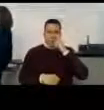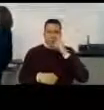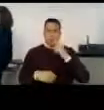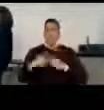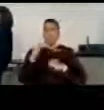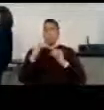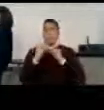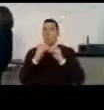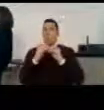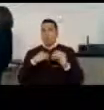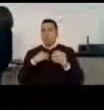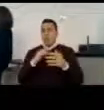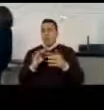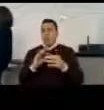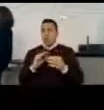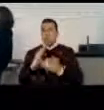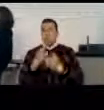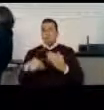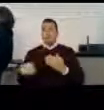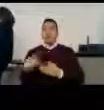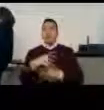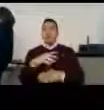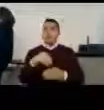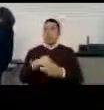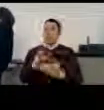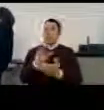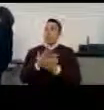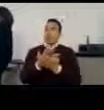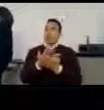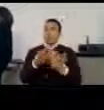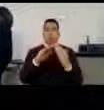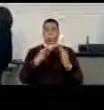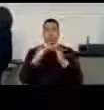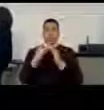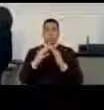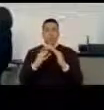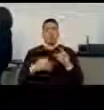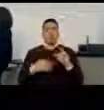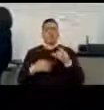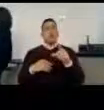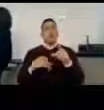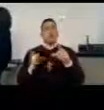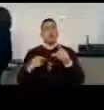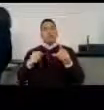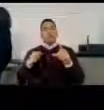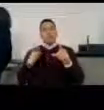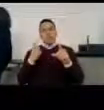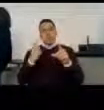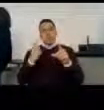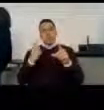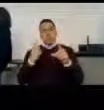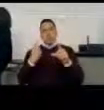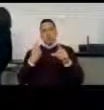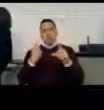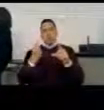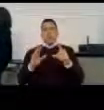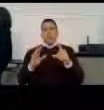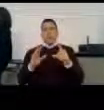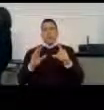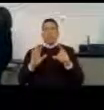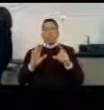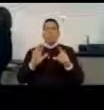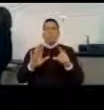The other thing I will say is that for those of you who are in the school community, you have to understand your